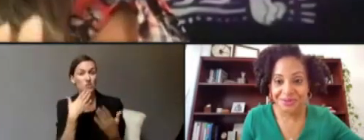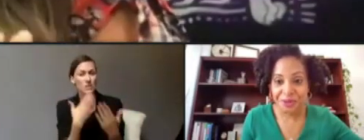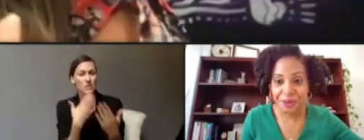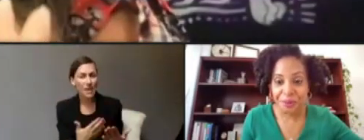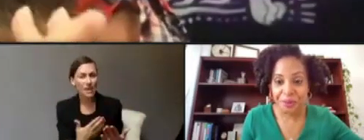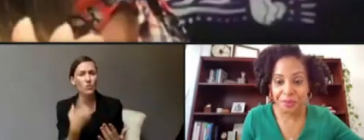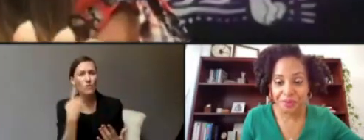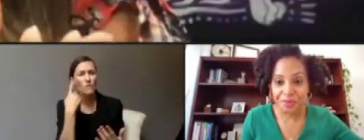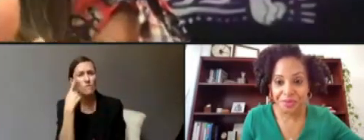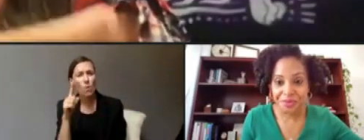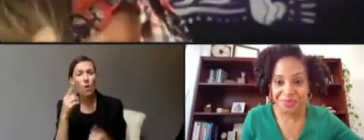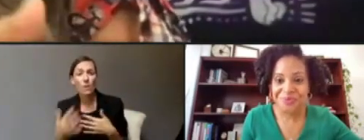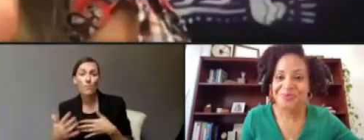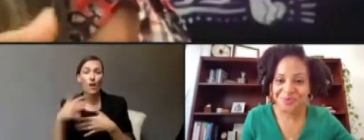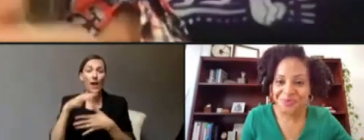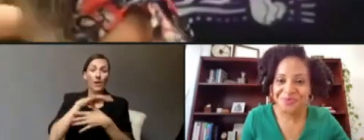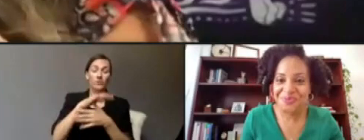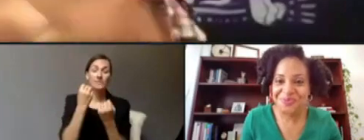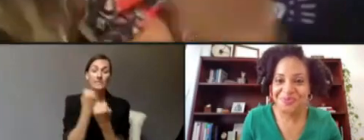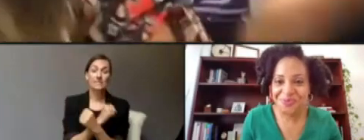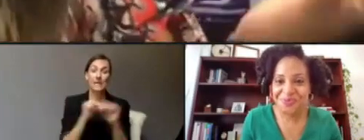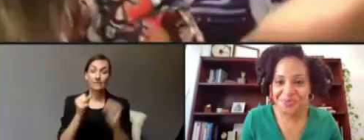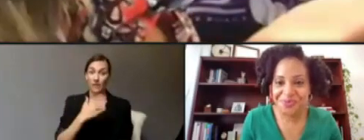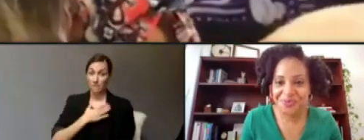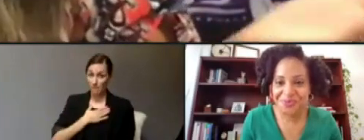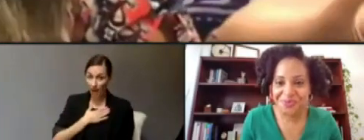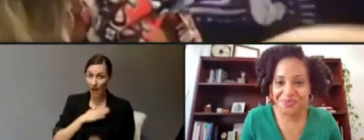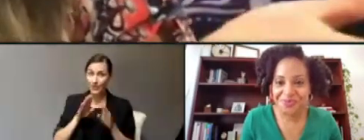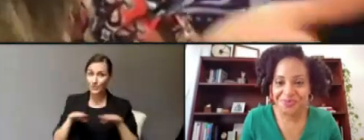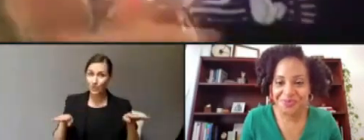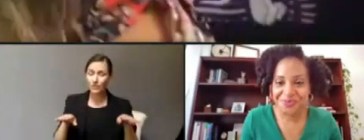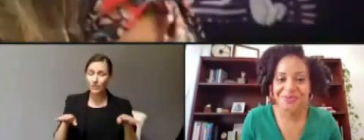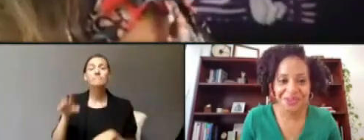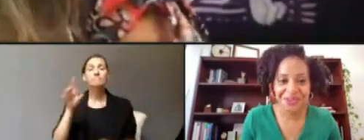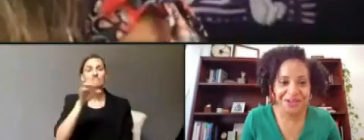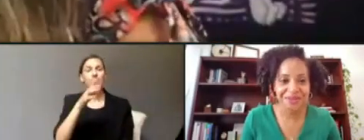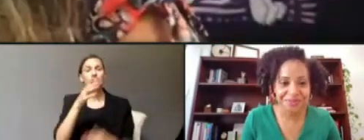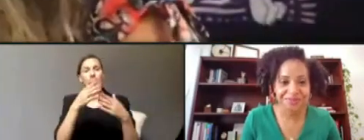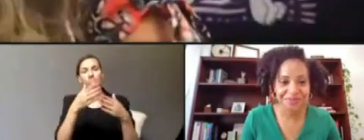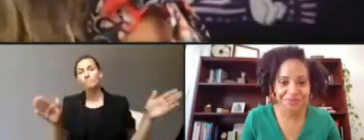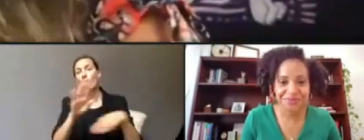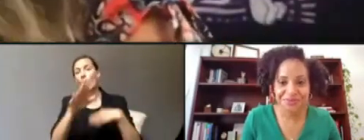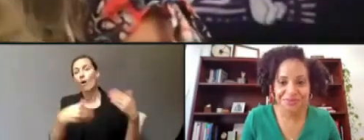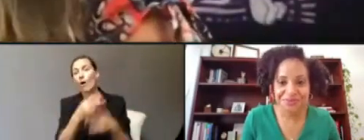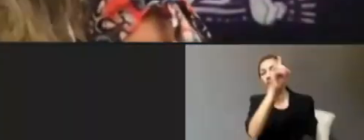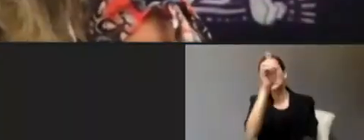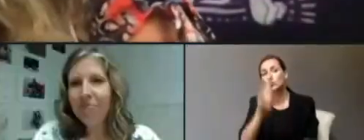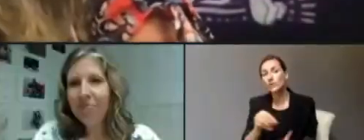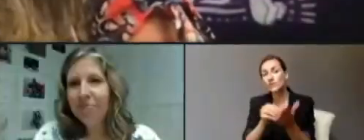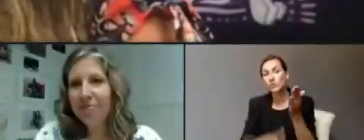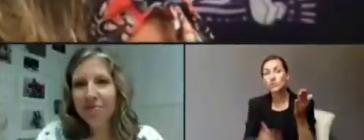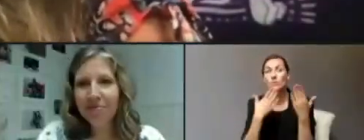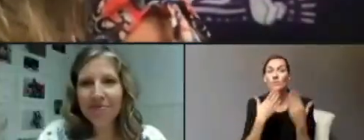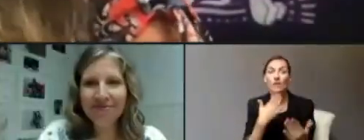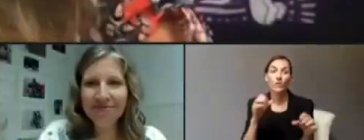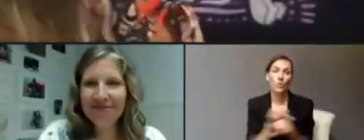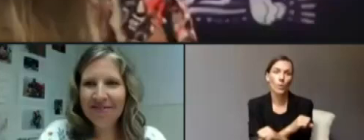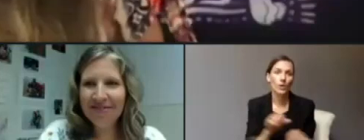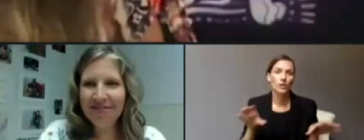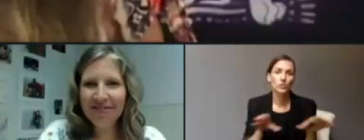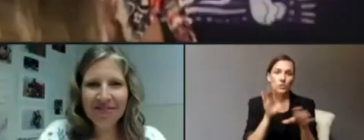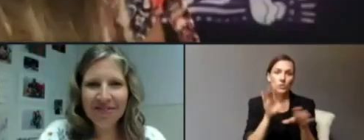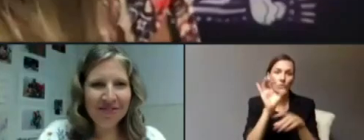safety of my children and the children of Detroit students first. So thank you for being so diligent in that work.